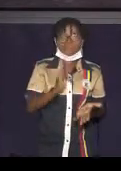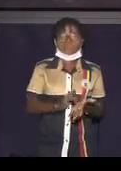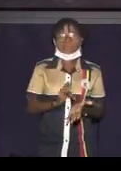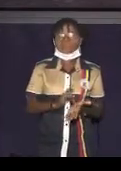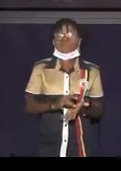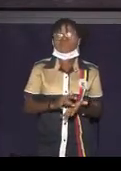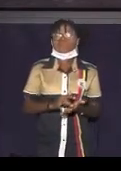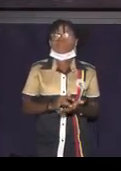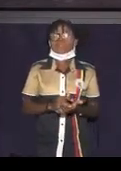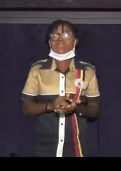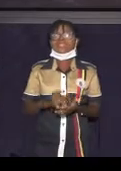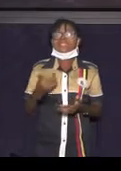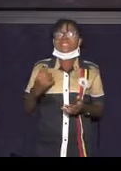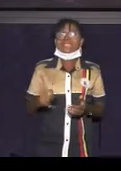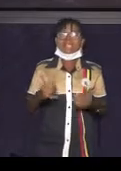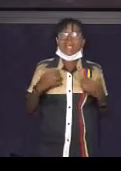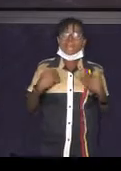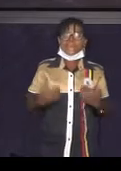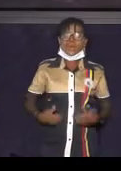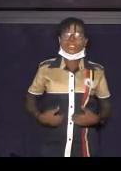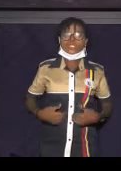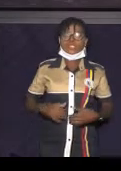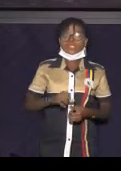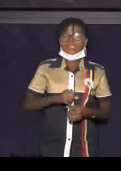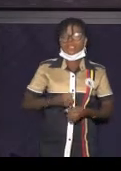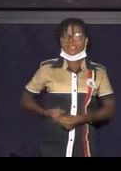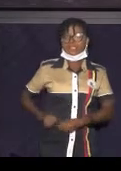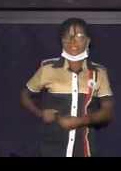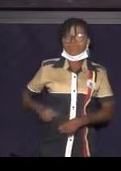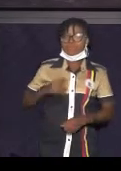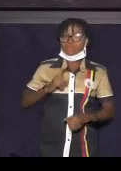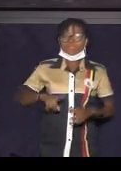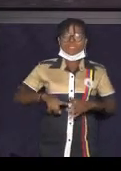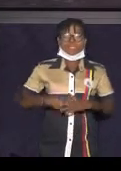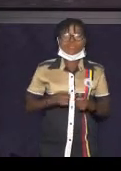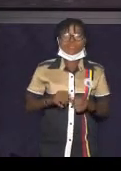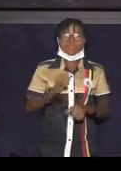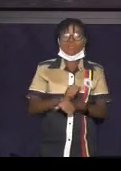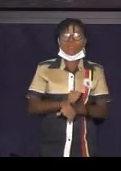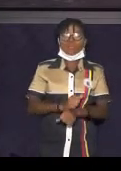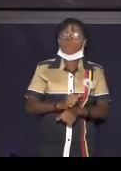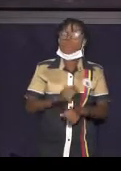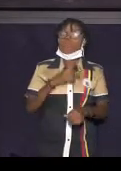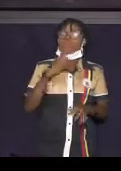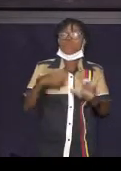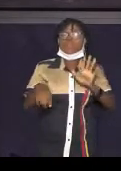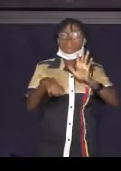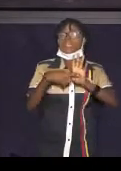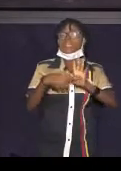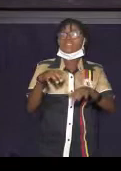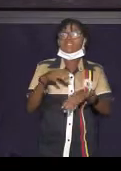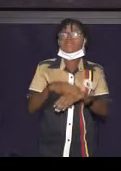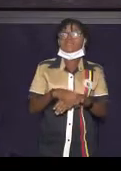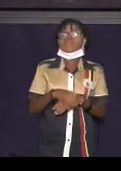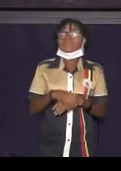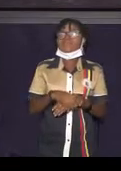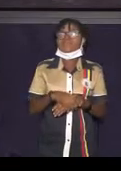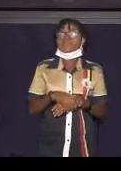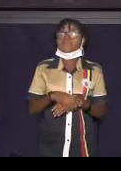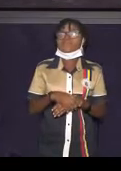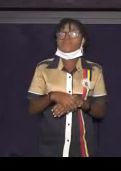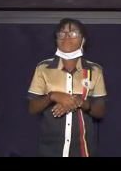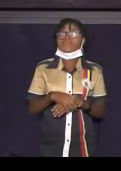hard drugs, the body system will start working negatively, and it may cause the person losing of